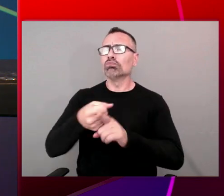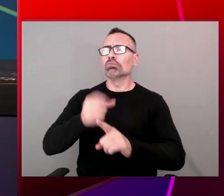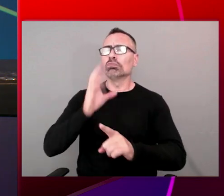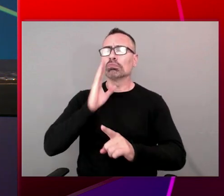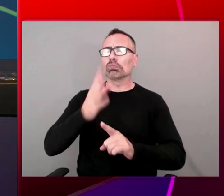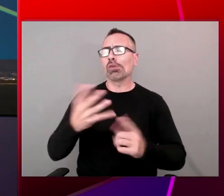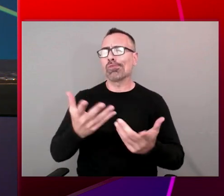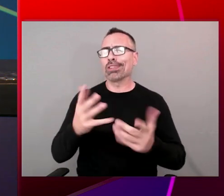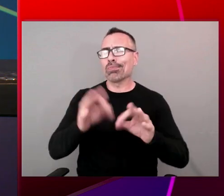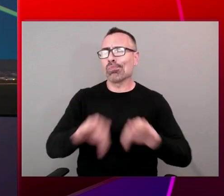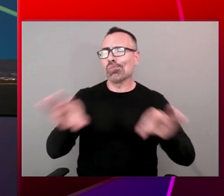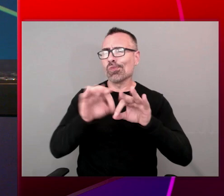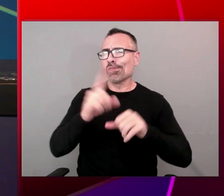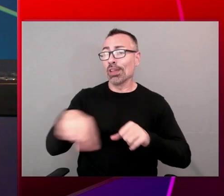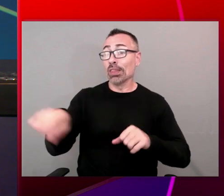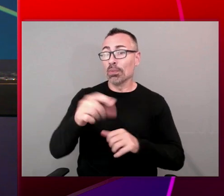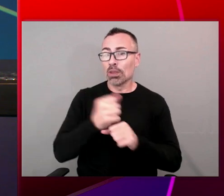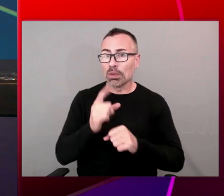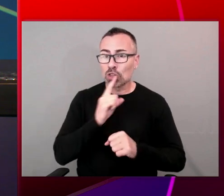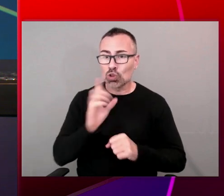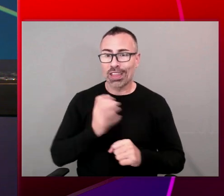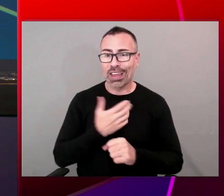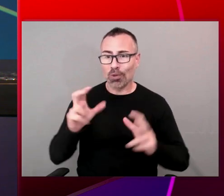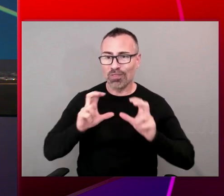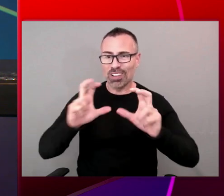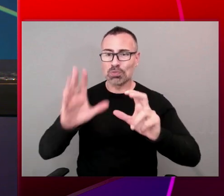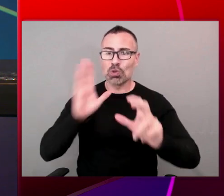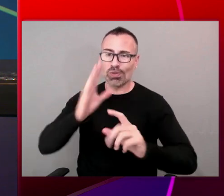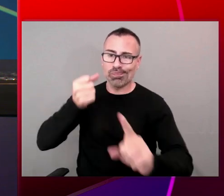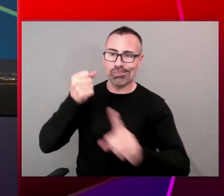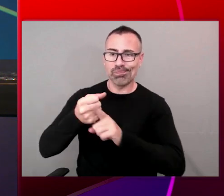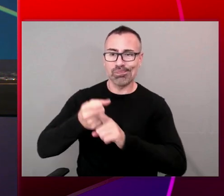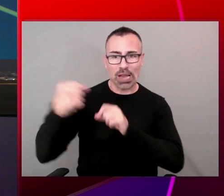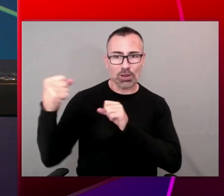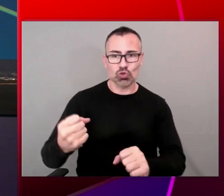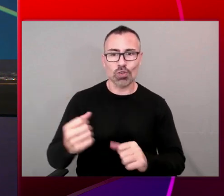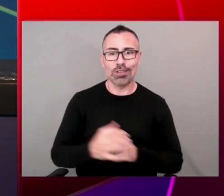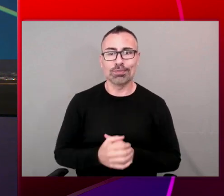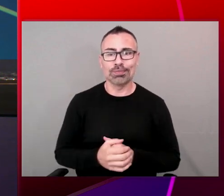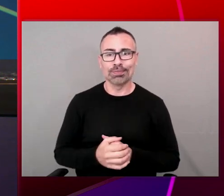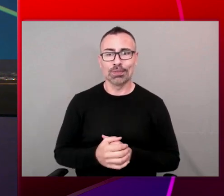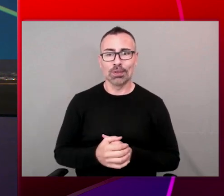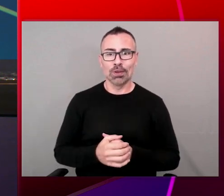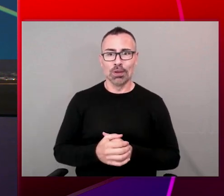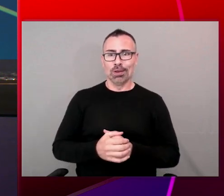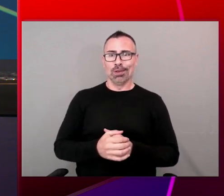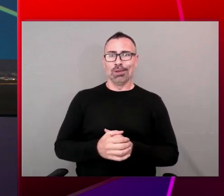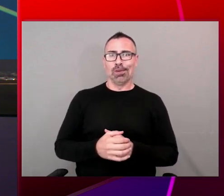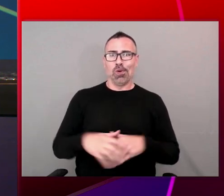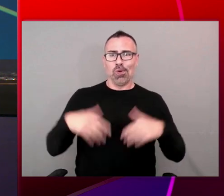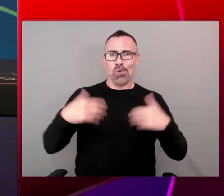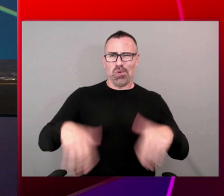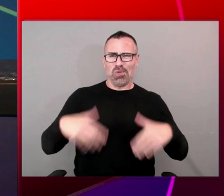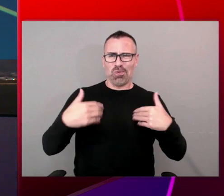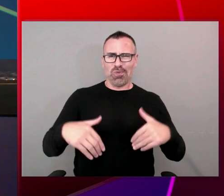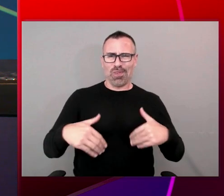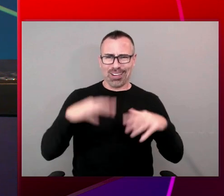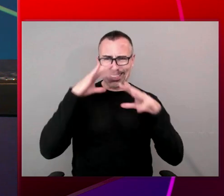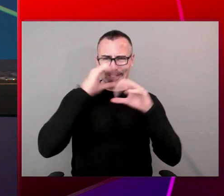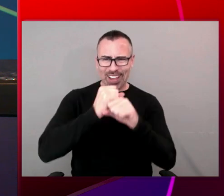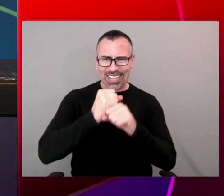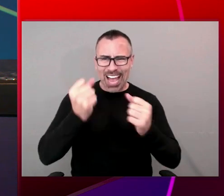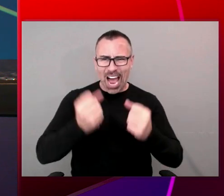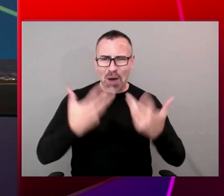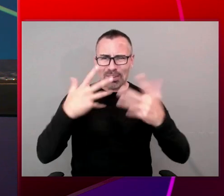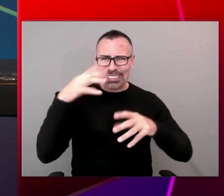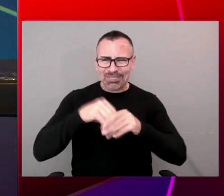projects that are going to have the greatest possible impact. It is so fascinating how much has gone into this project. And so